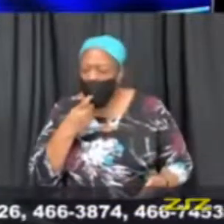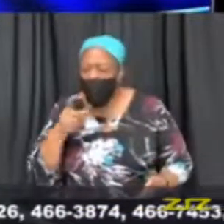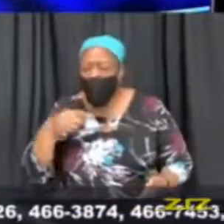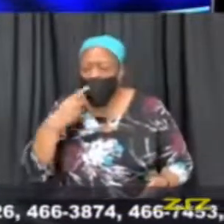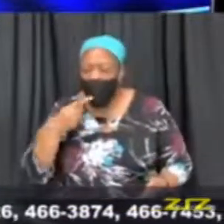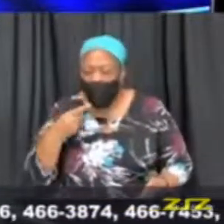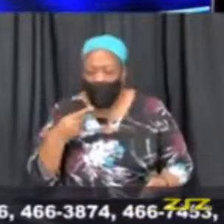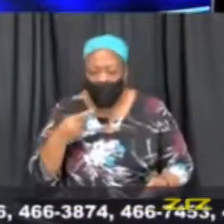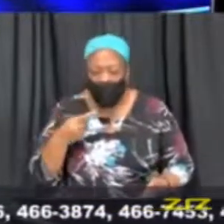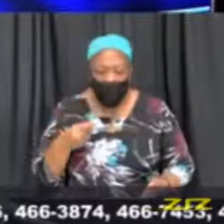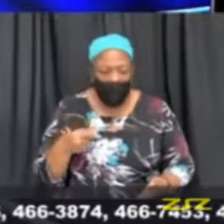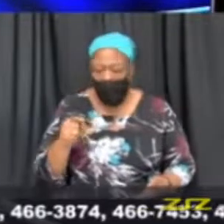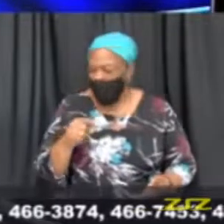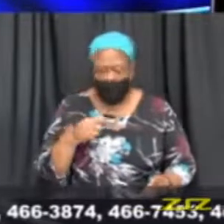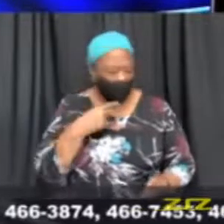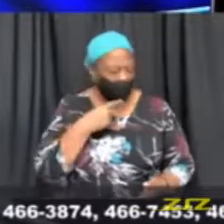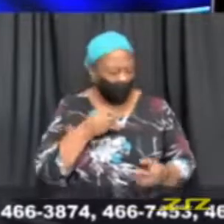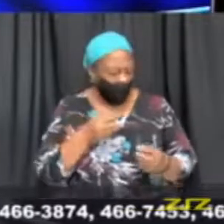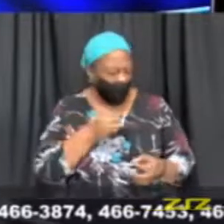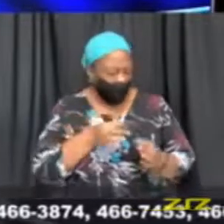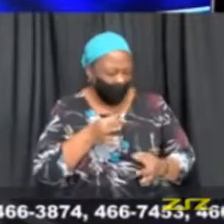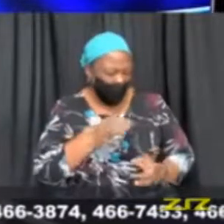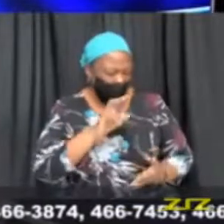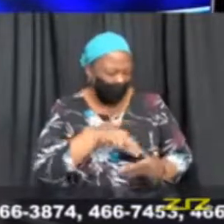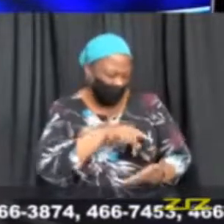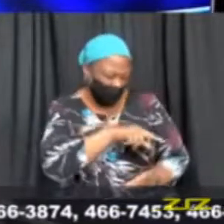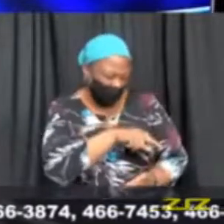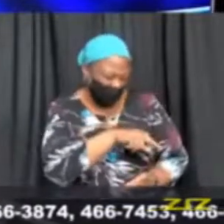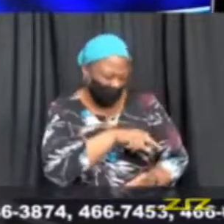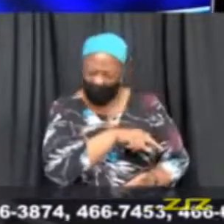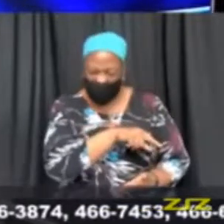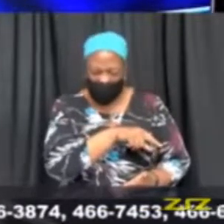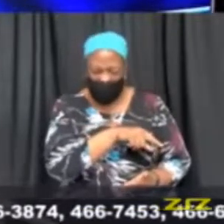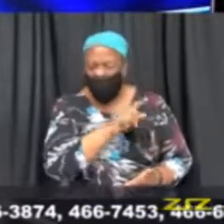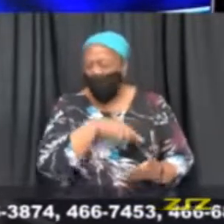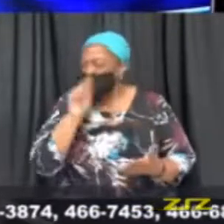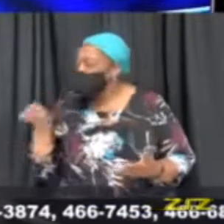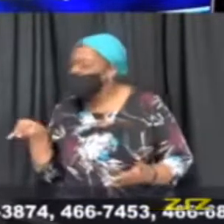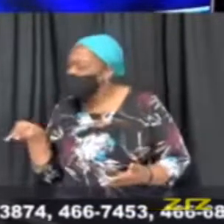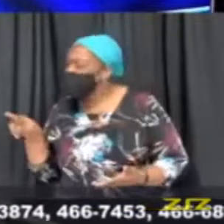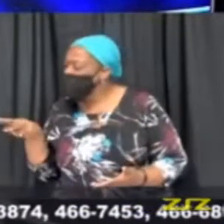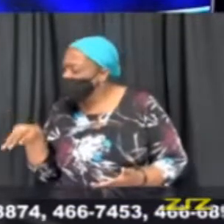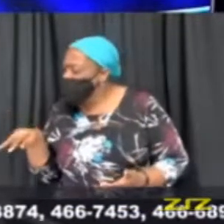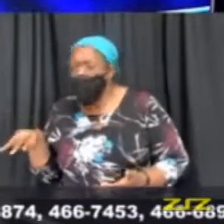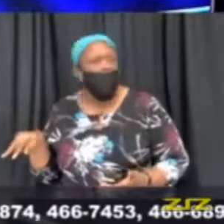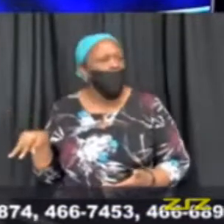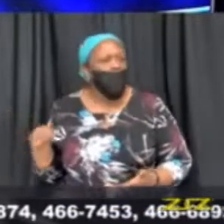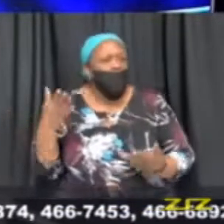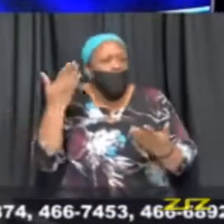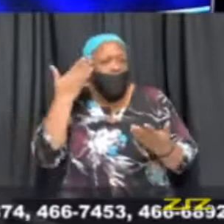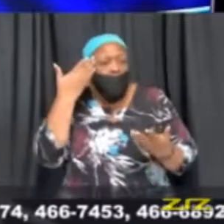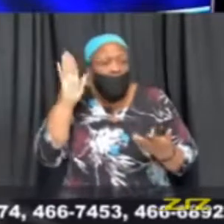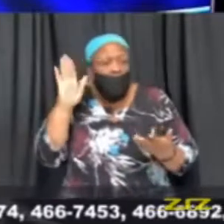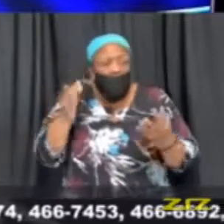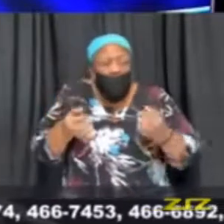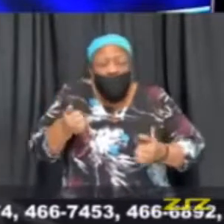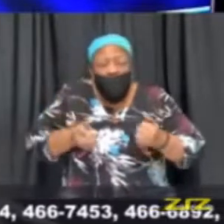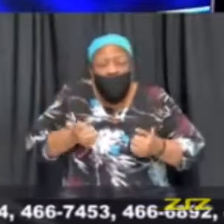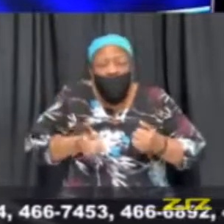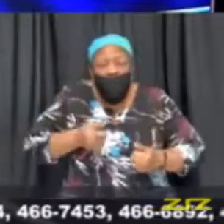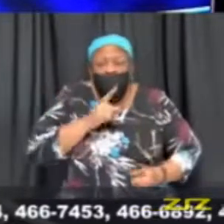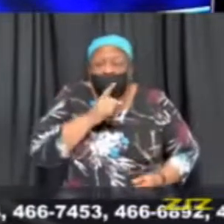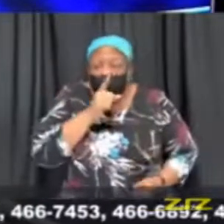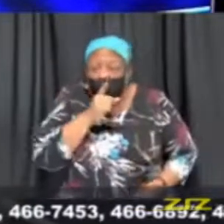other sources to find out whether something is true and the validity of that information.